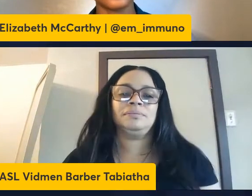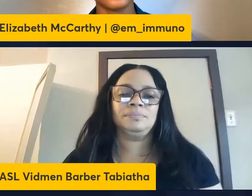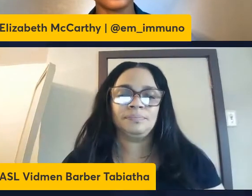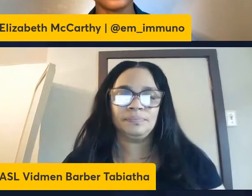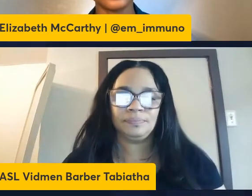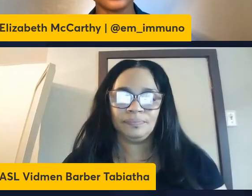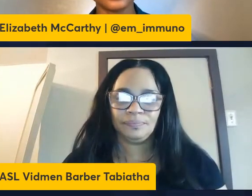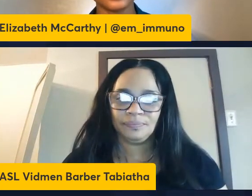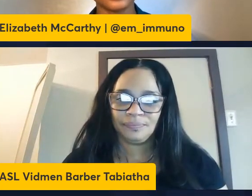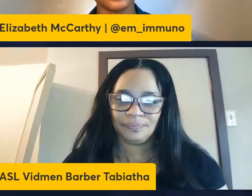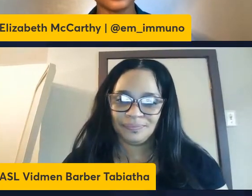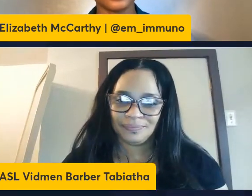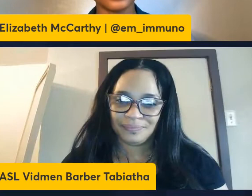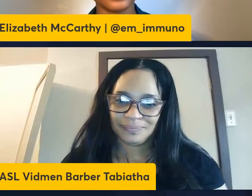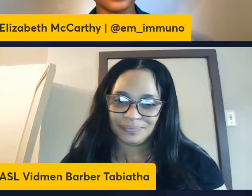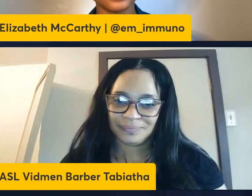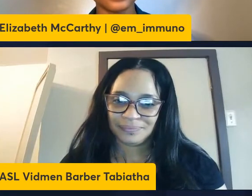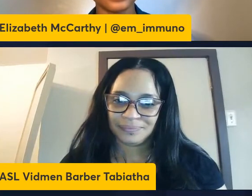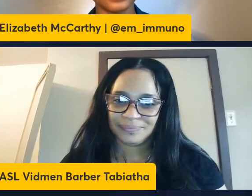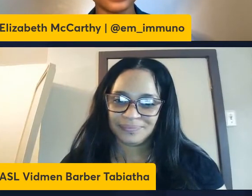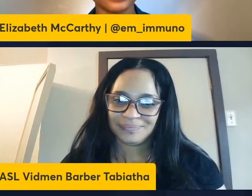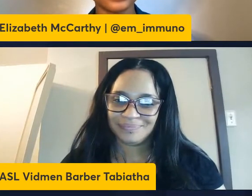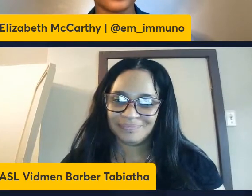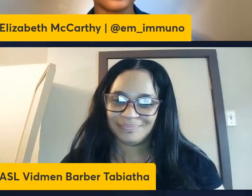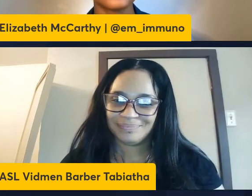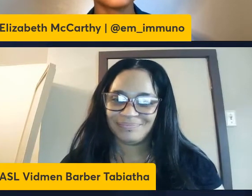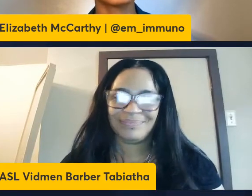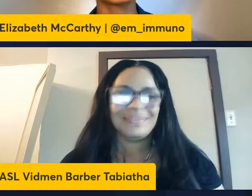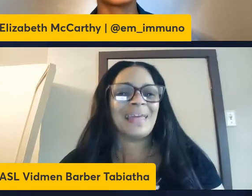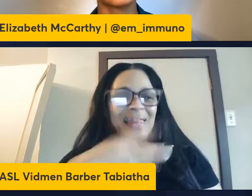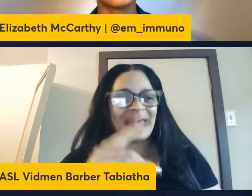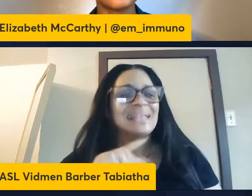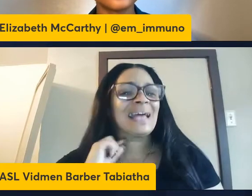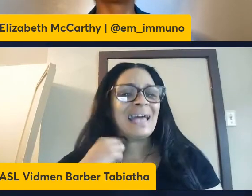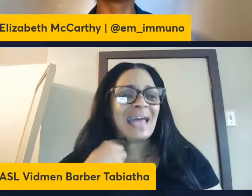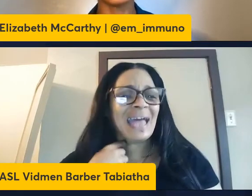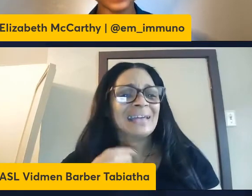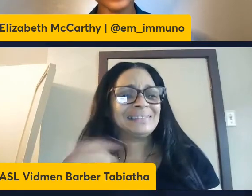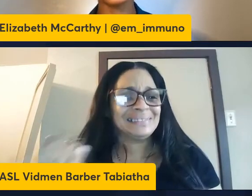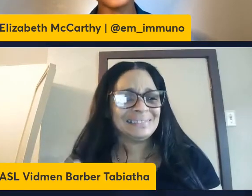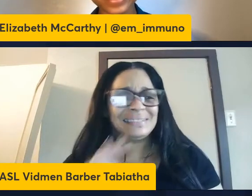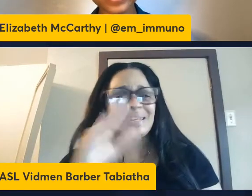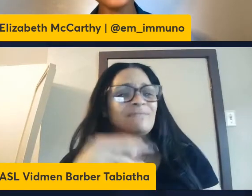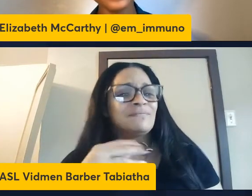I like the DRY acronym. I'd never heard of that before. Don't repeat yourself.